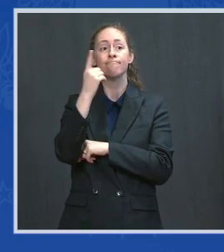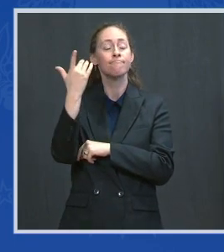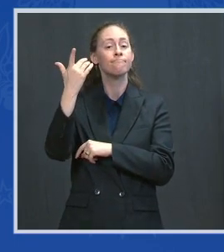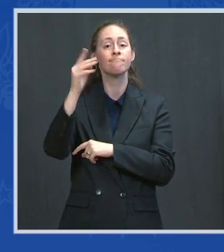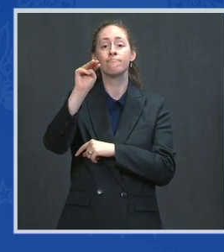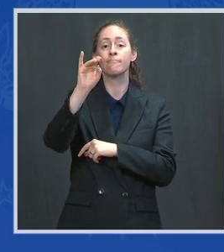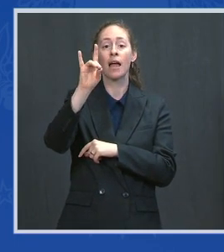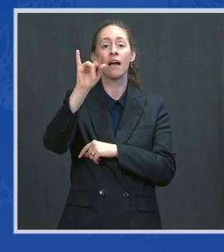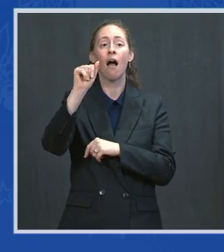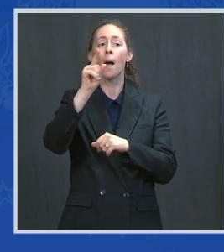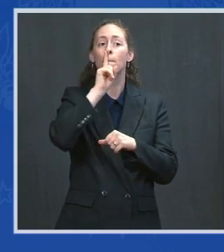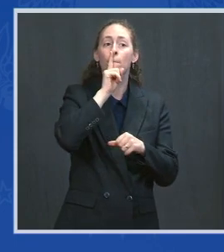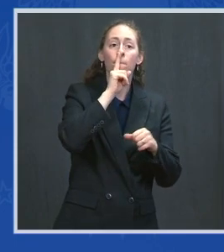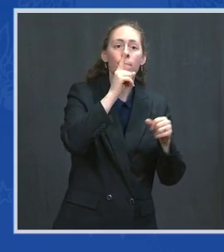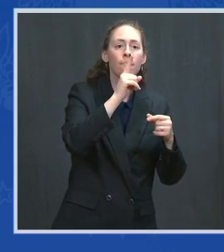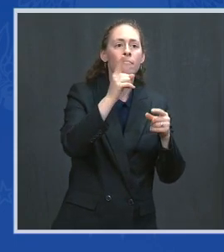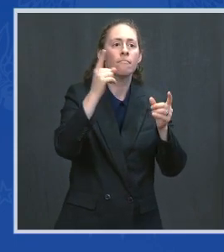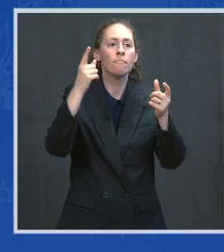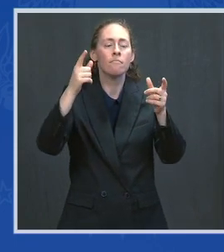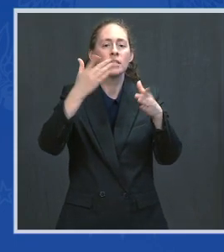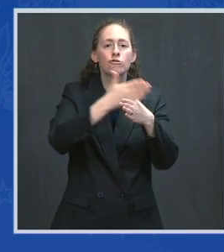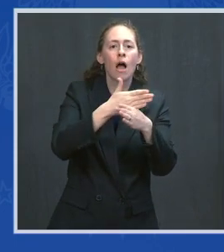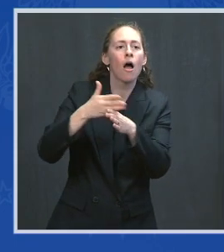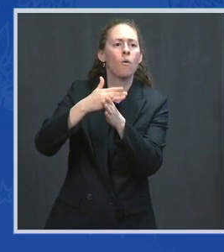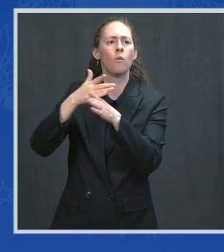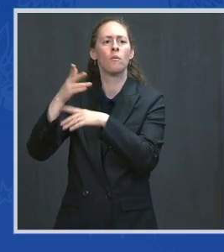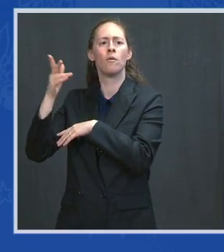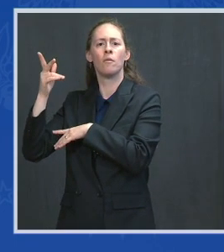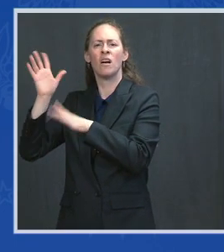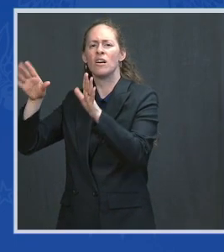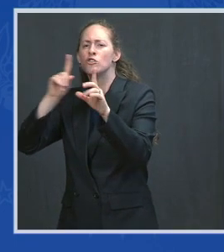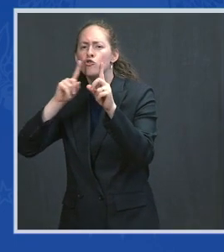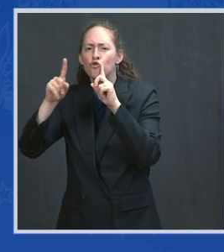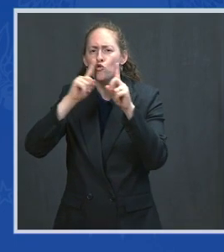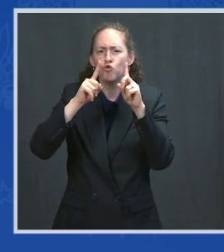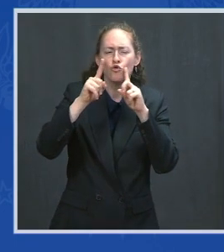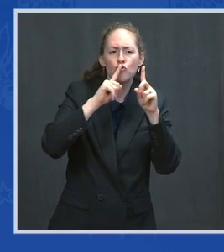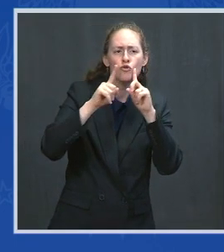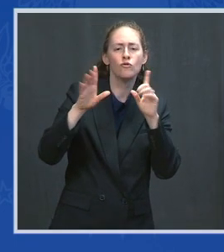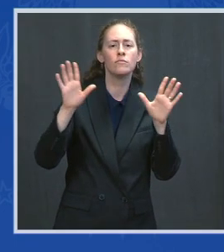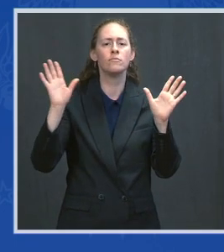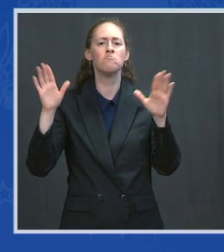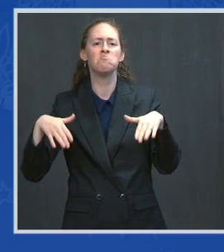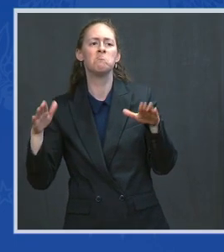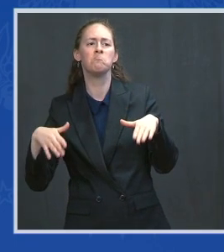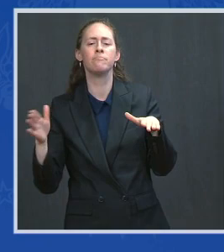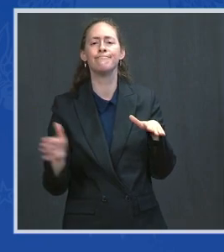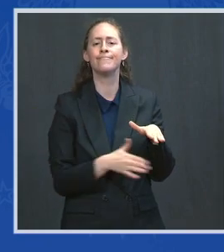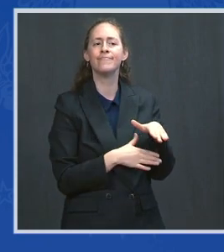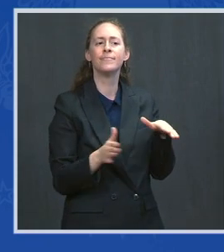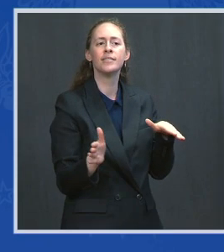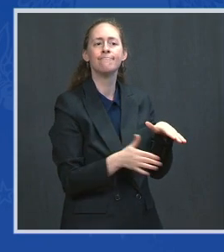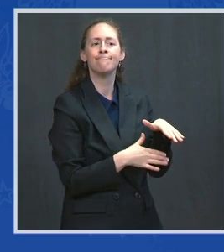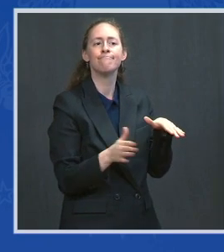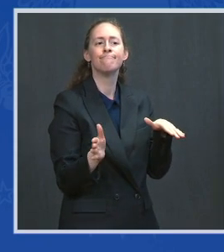silence by our history. For centuries, Asian Americans, Native Hawaiians, Pacific Islanders, diverse and vibrant